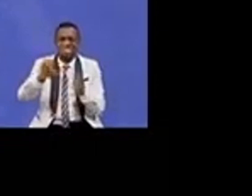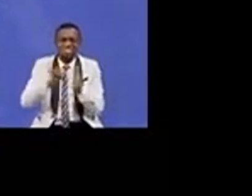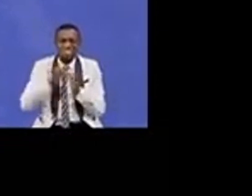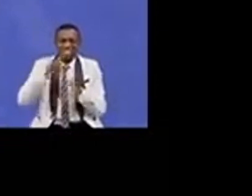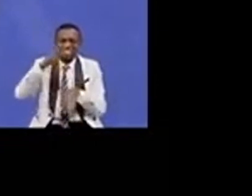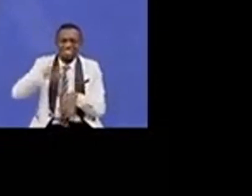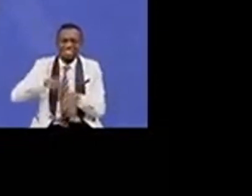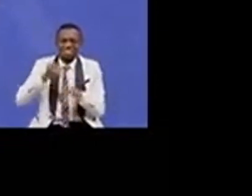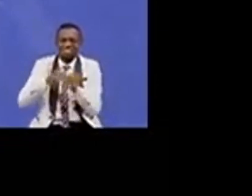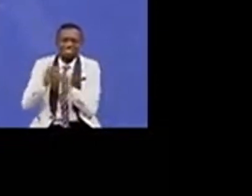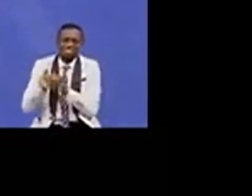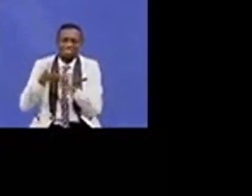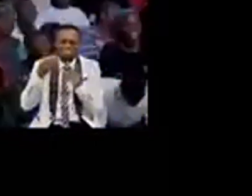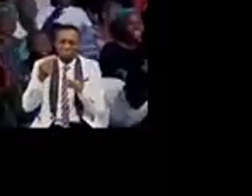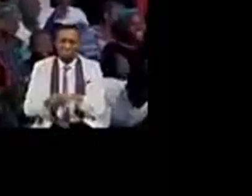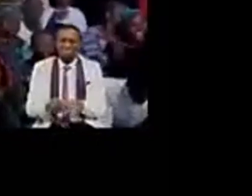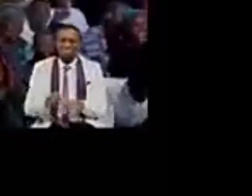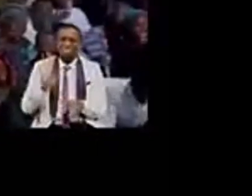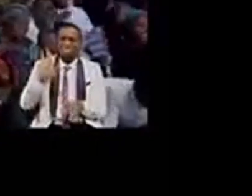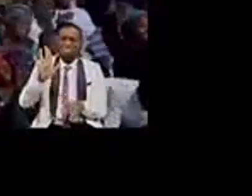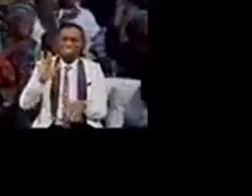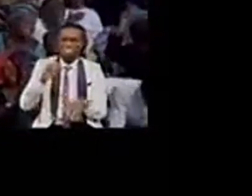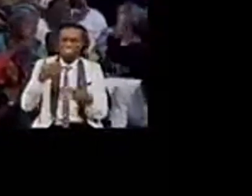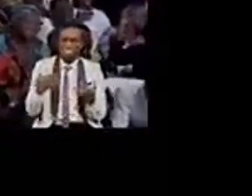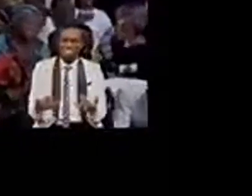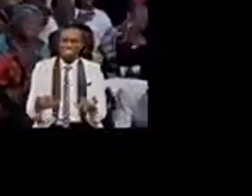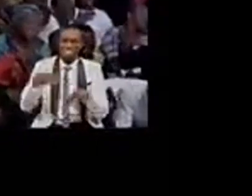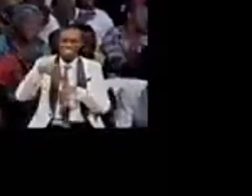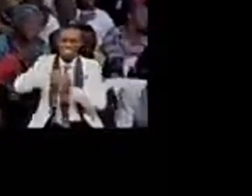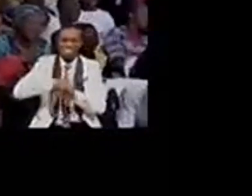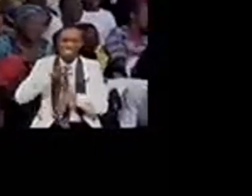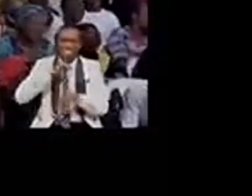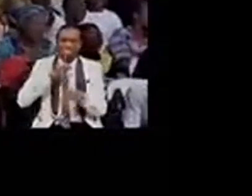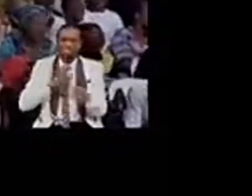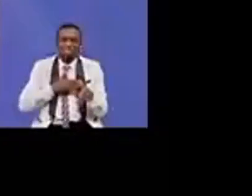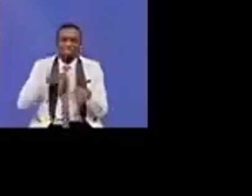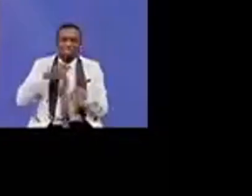Tell yourself, tonight is my turn.